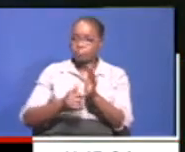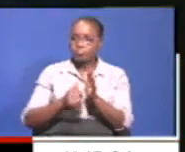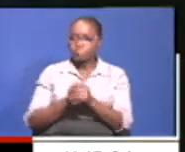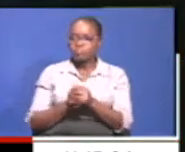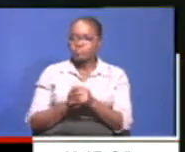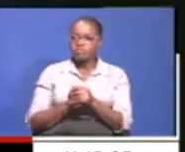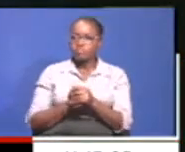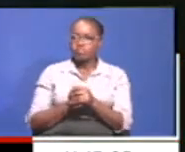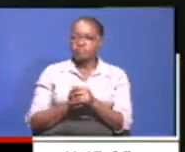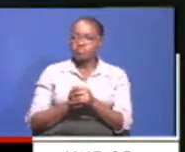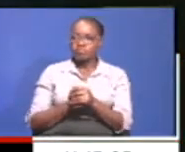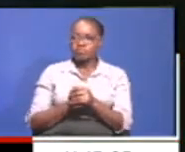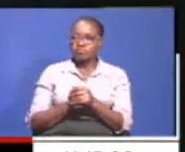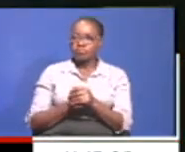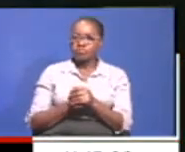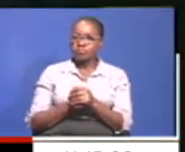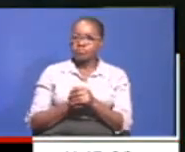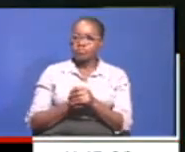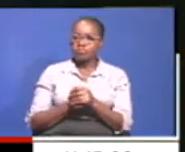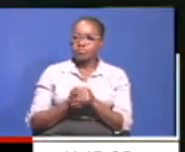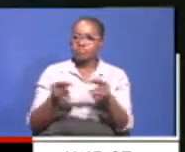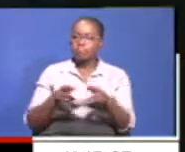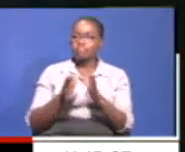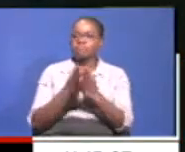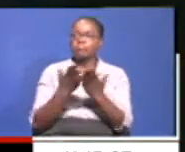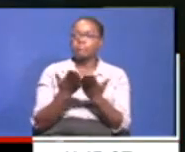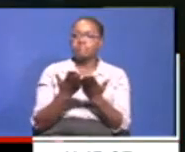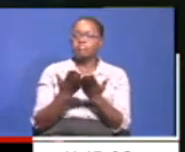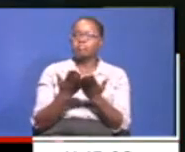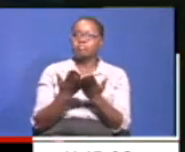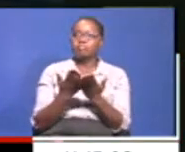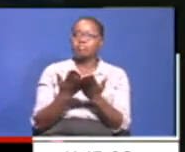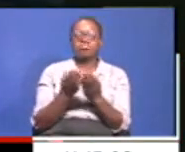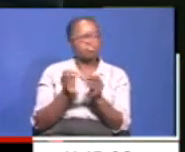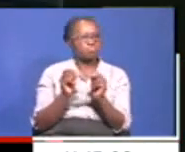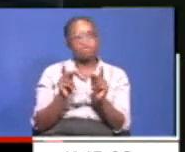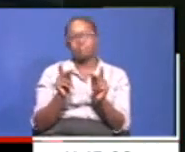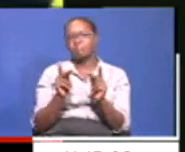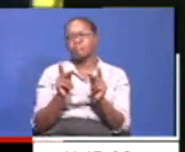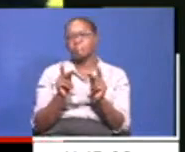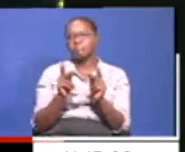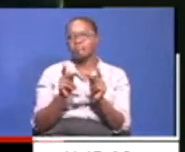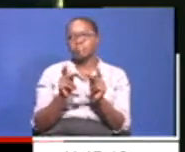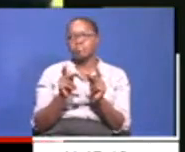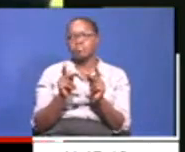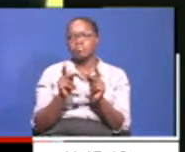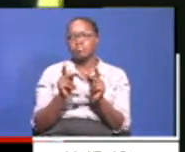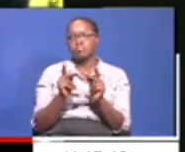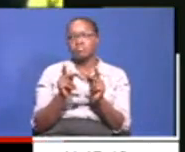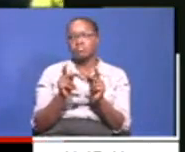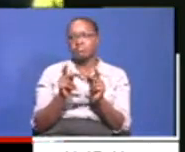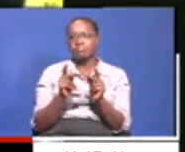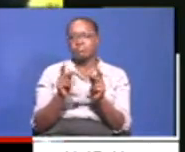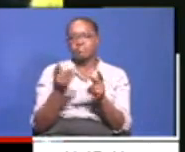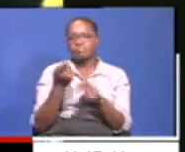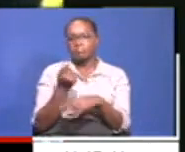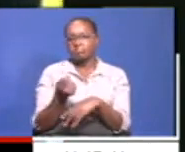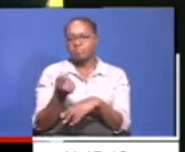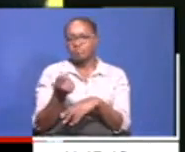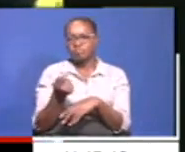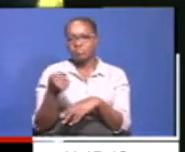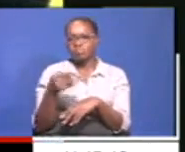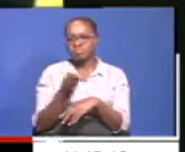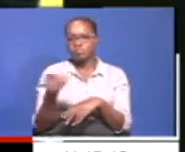Well, the road book, the route is okay, a bit apart from some few to meander